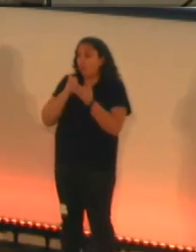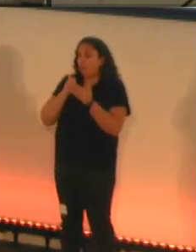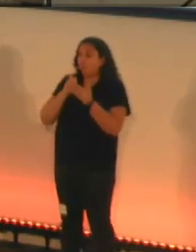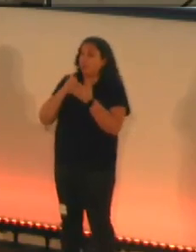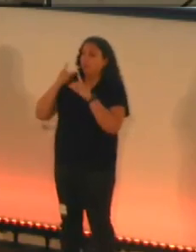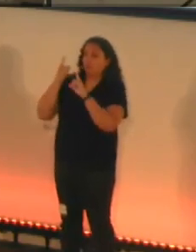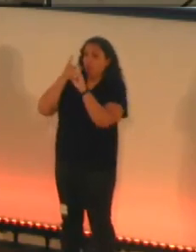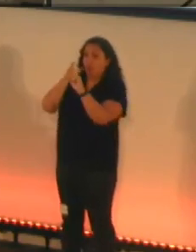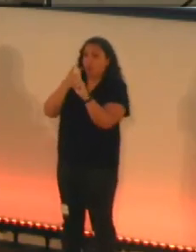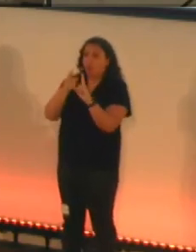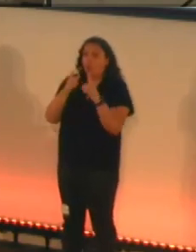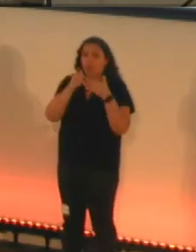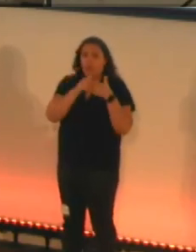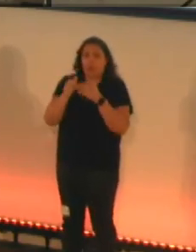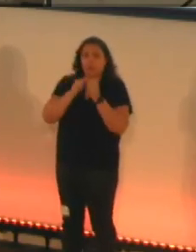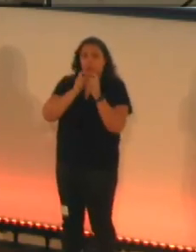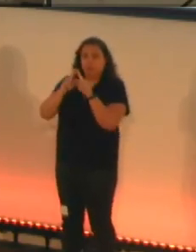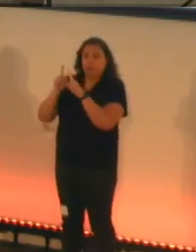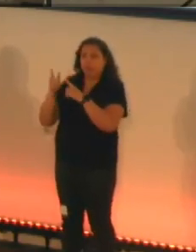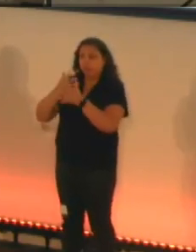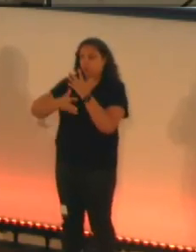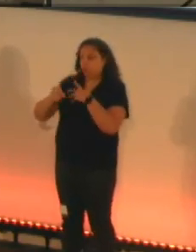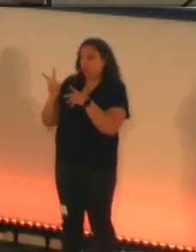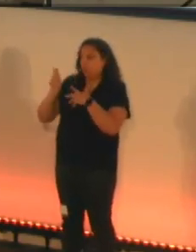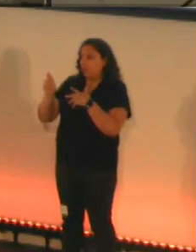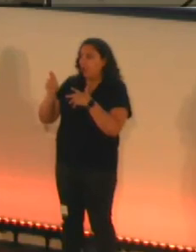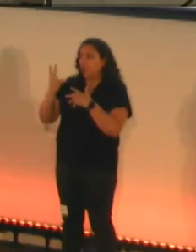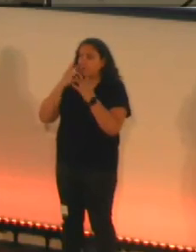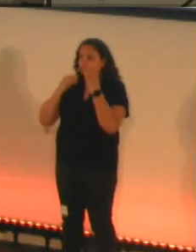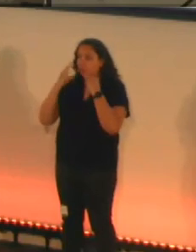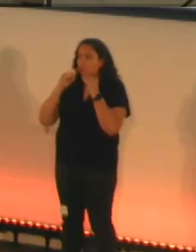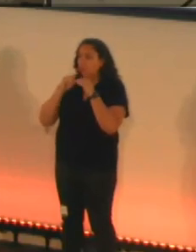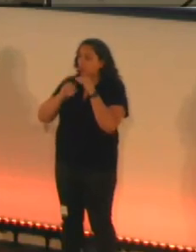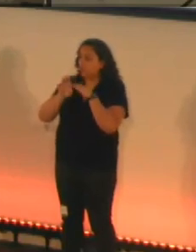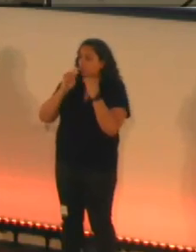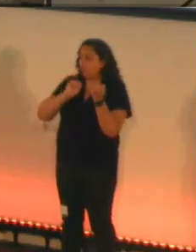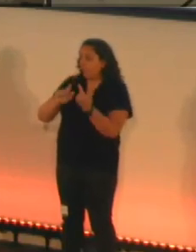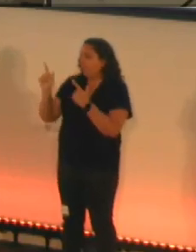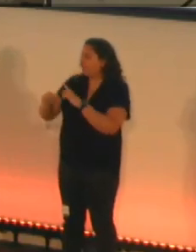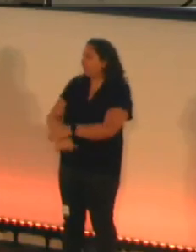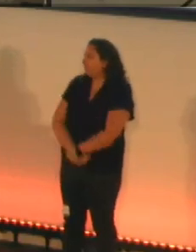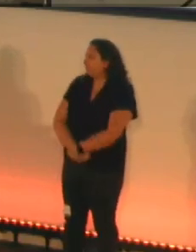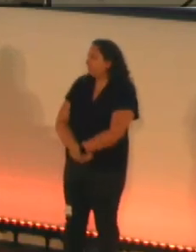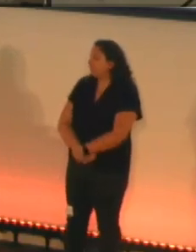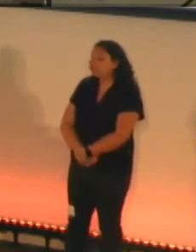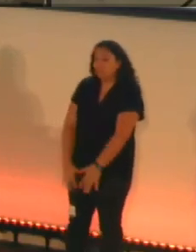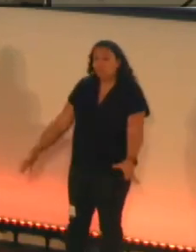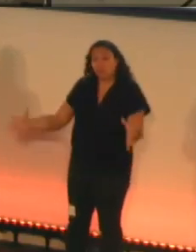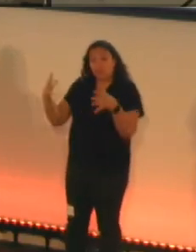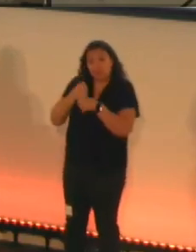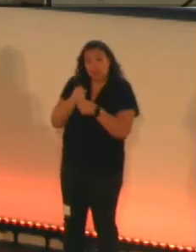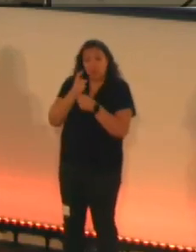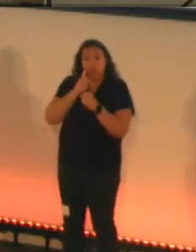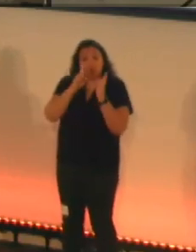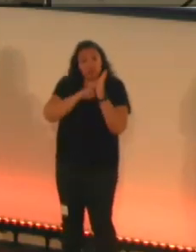findings and incorporate guides into all social VR experiences to make it accessible for everyone. In summary, we explored the